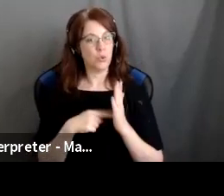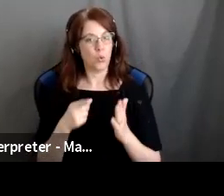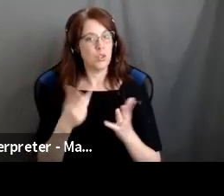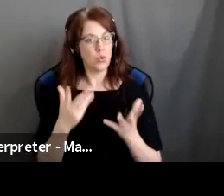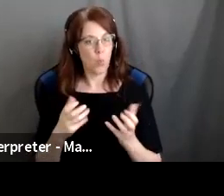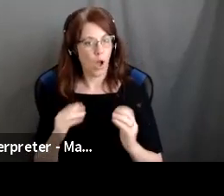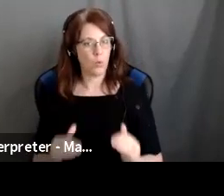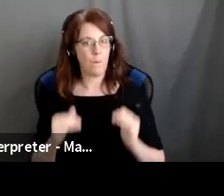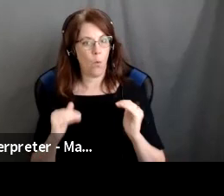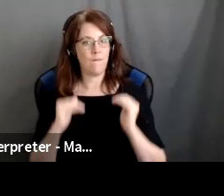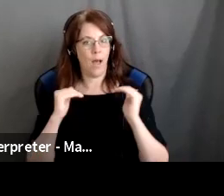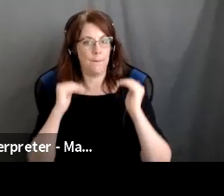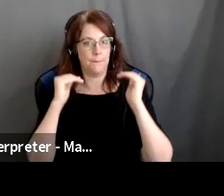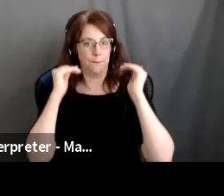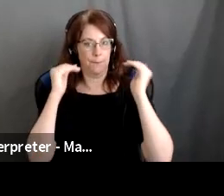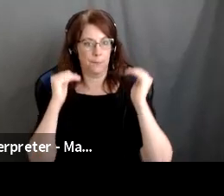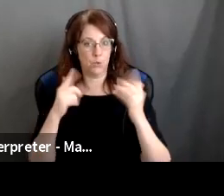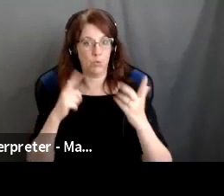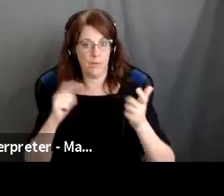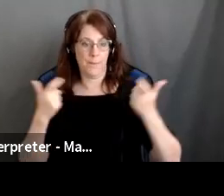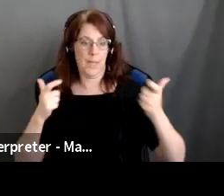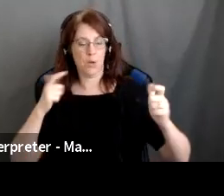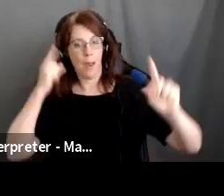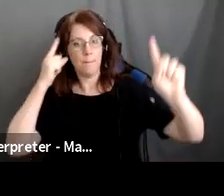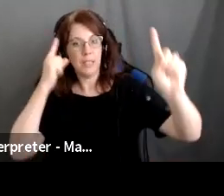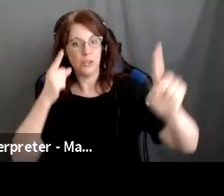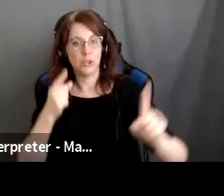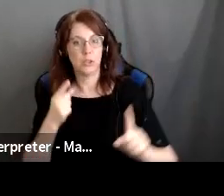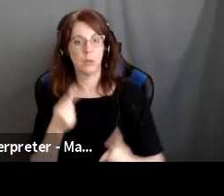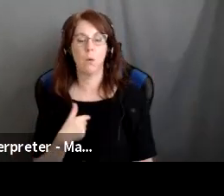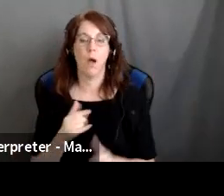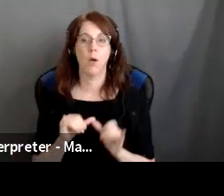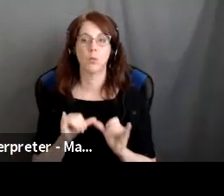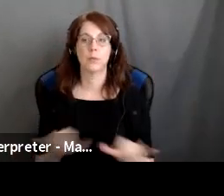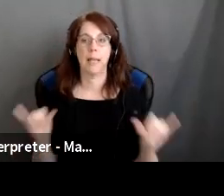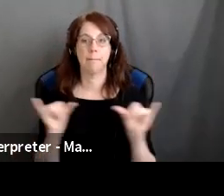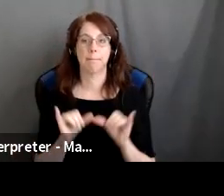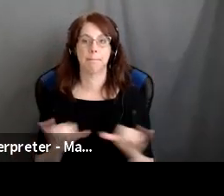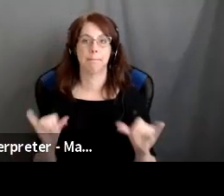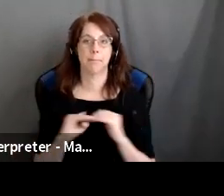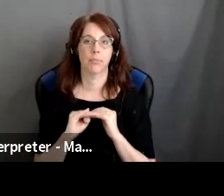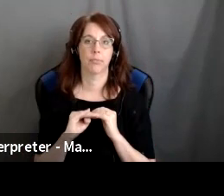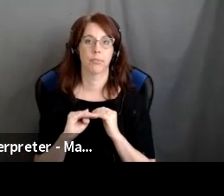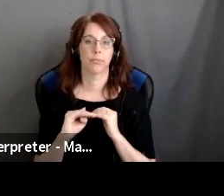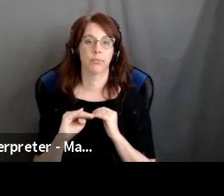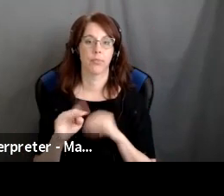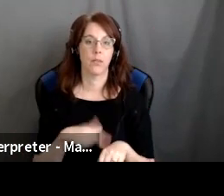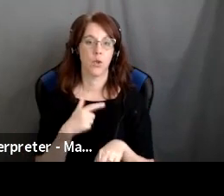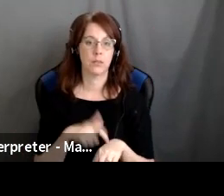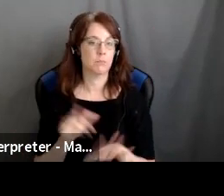up and not that you have greater ambitions than you just want to stay at the same place you are for a while.